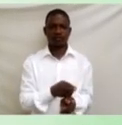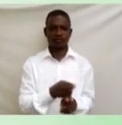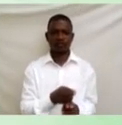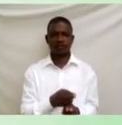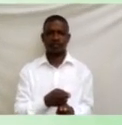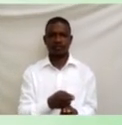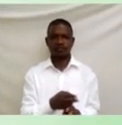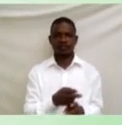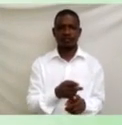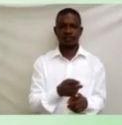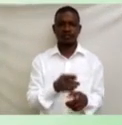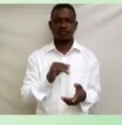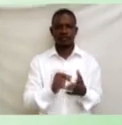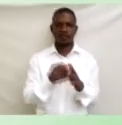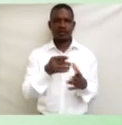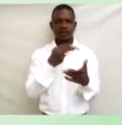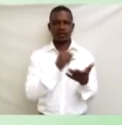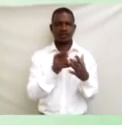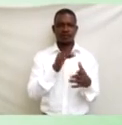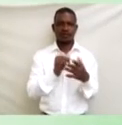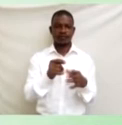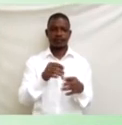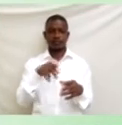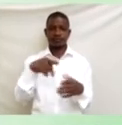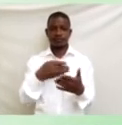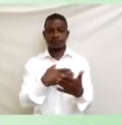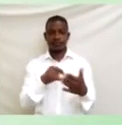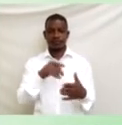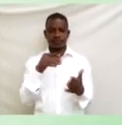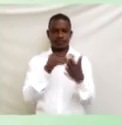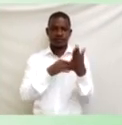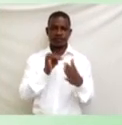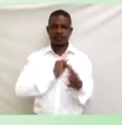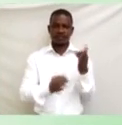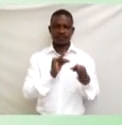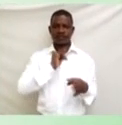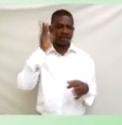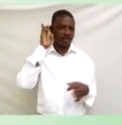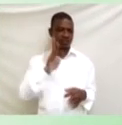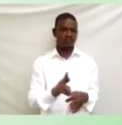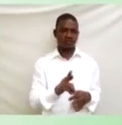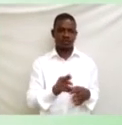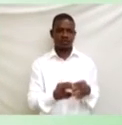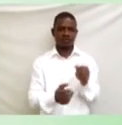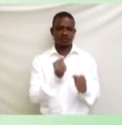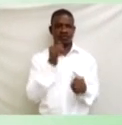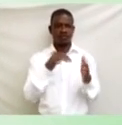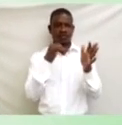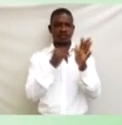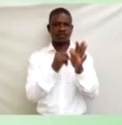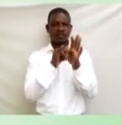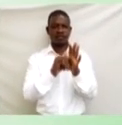its probable result. The aforementioned derives if